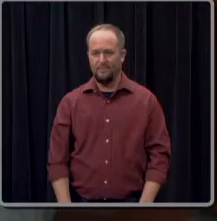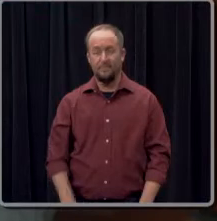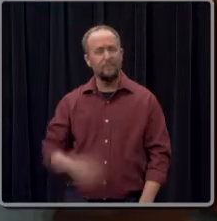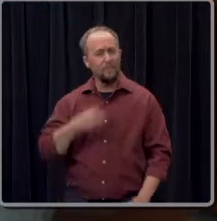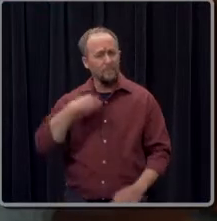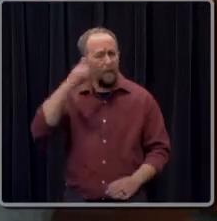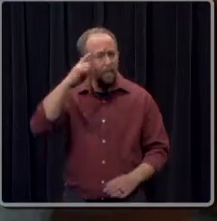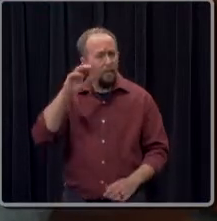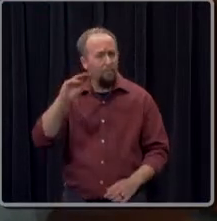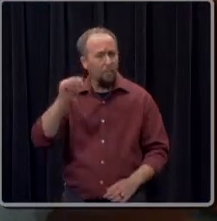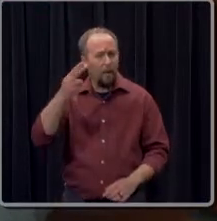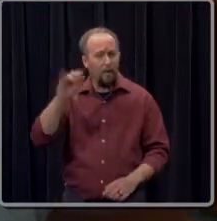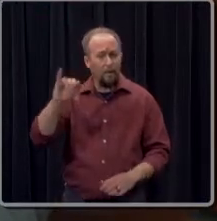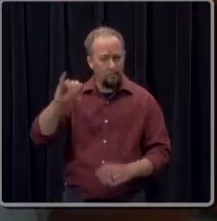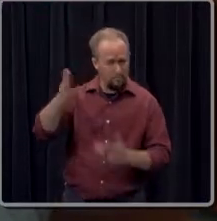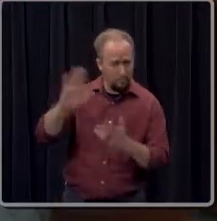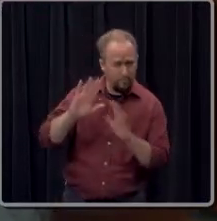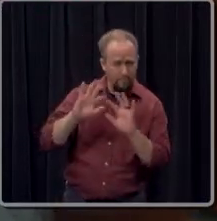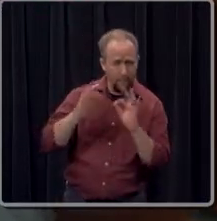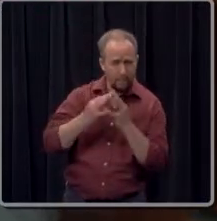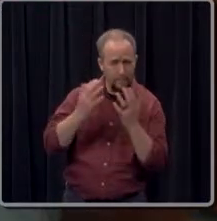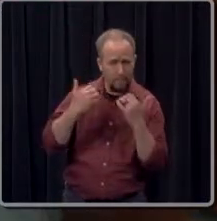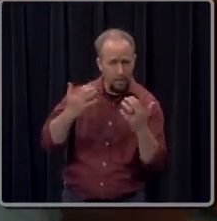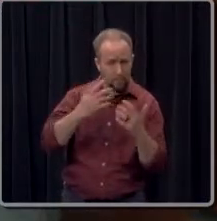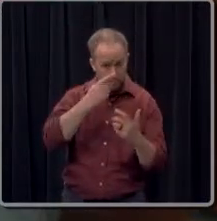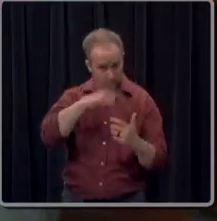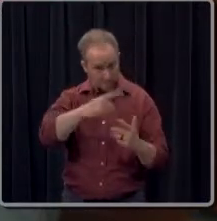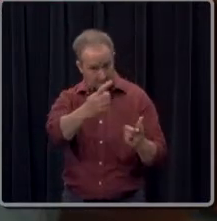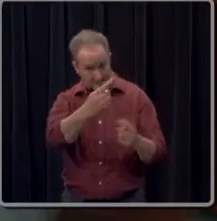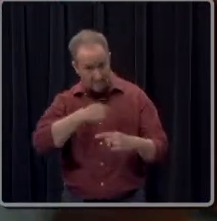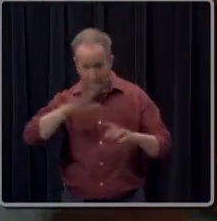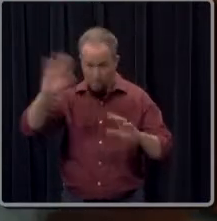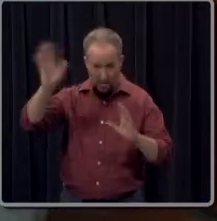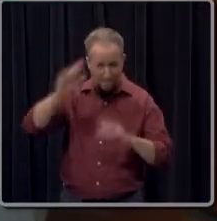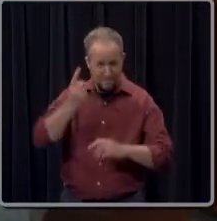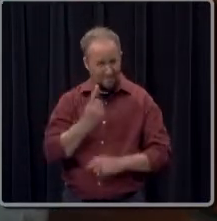And I think Mahi has family in the audience. If you want to come up, wave.